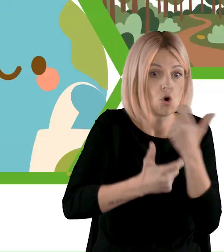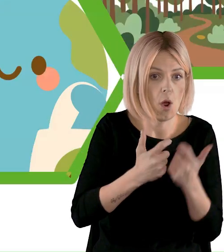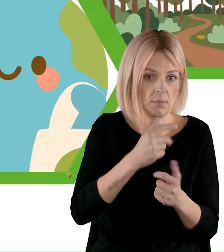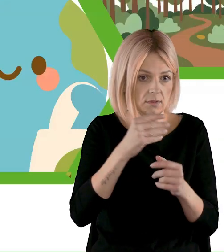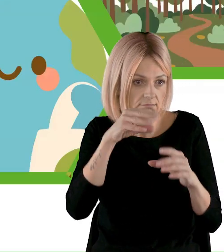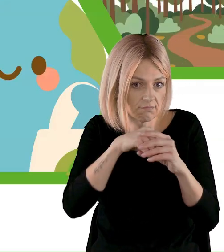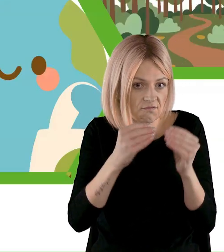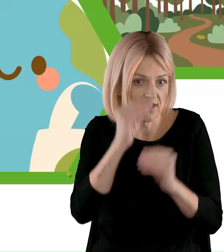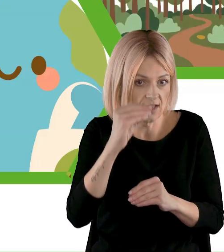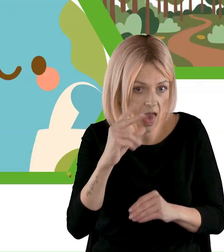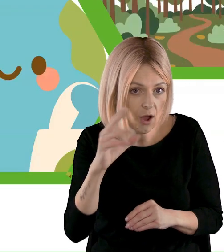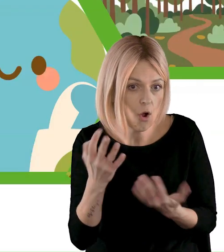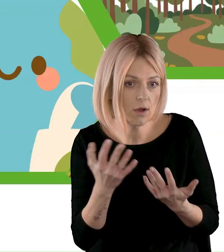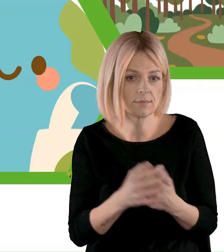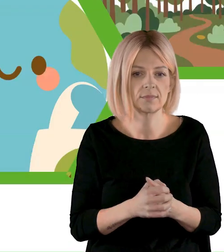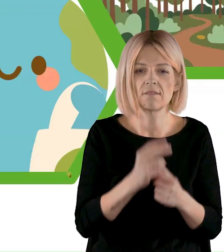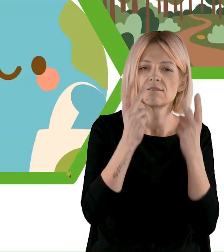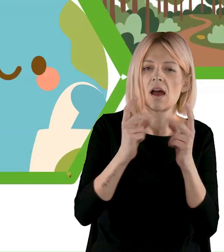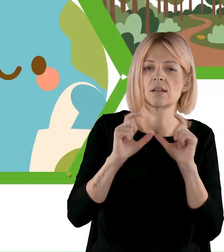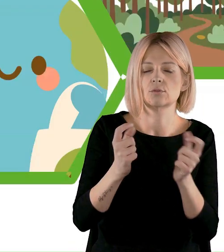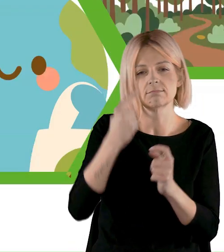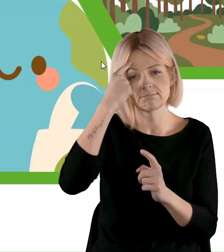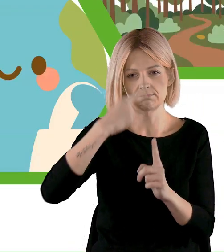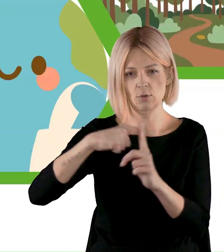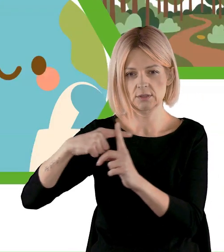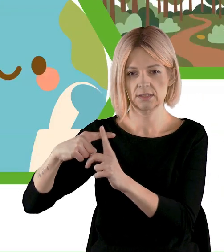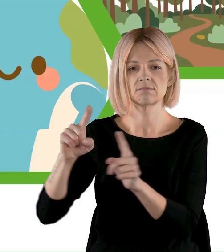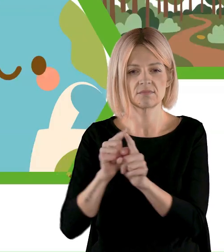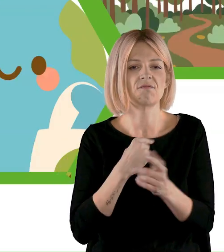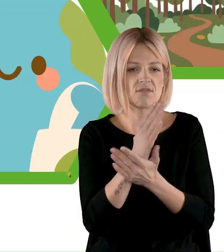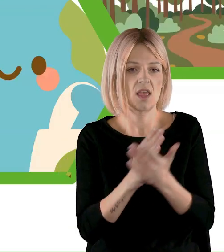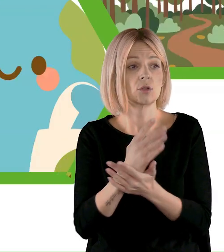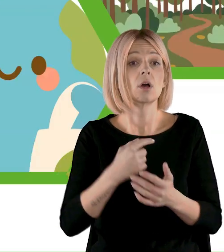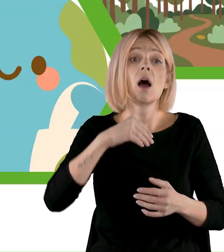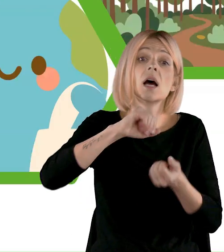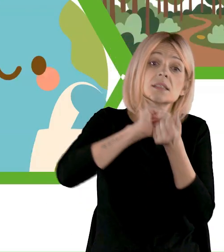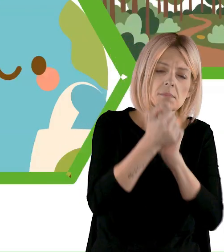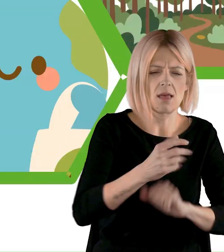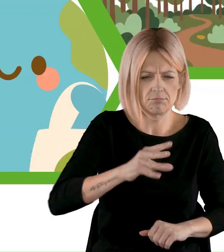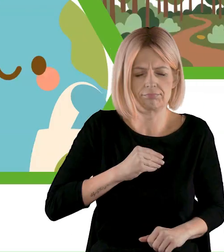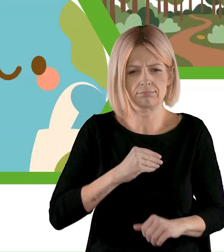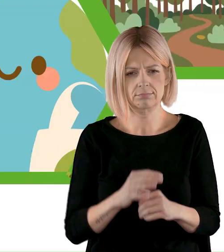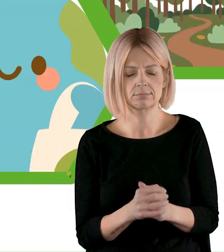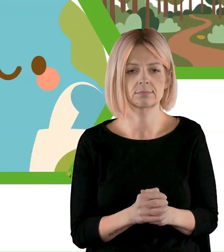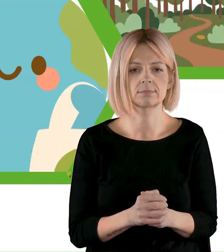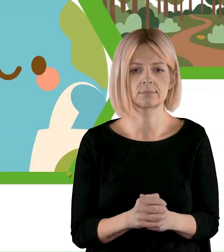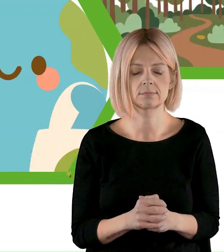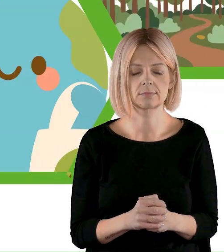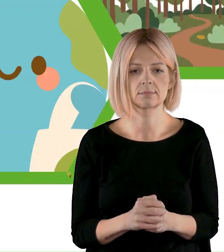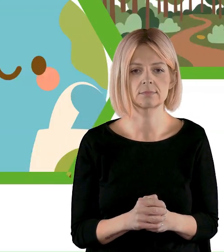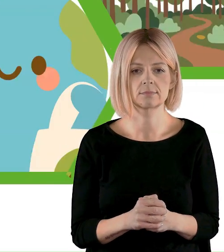optimist and believe that change is possible and that we can do something for this situation and to have a